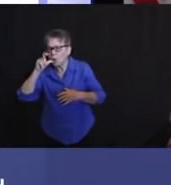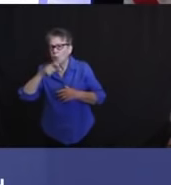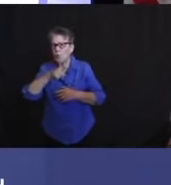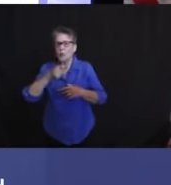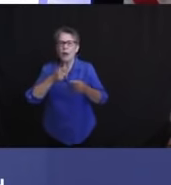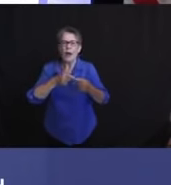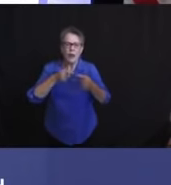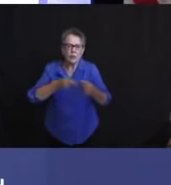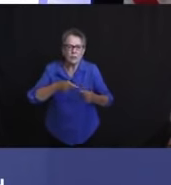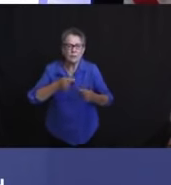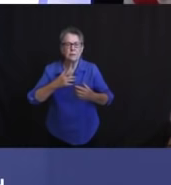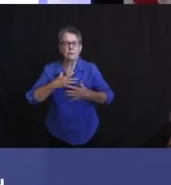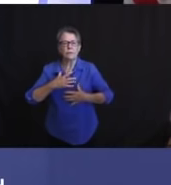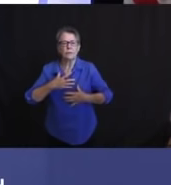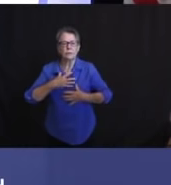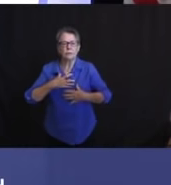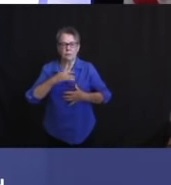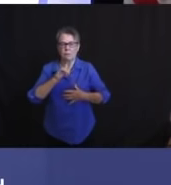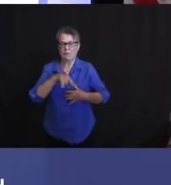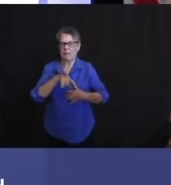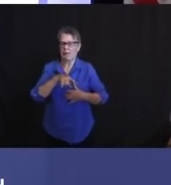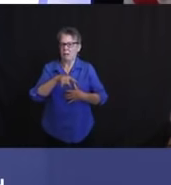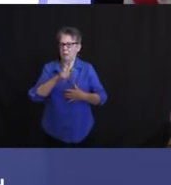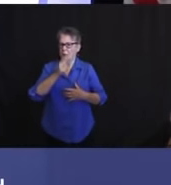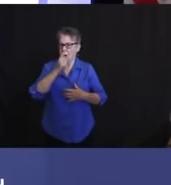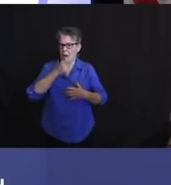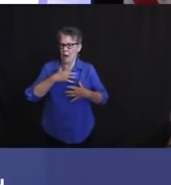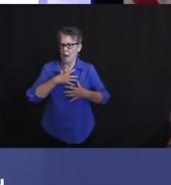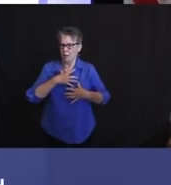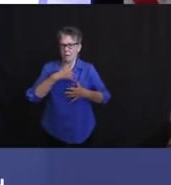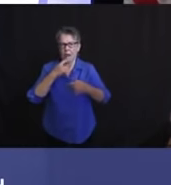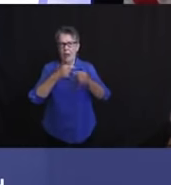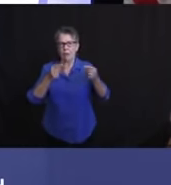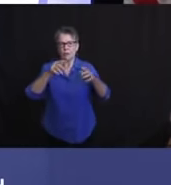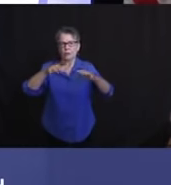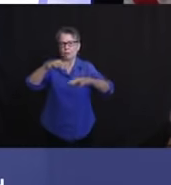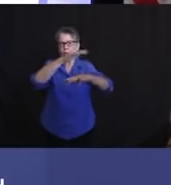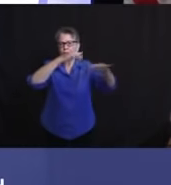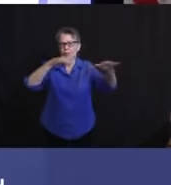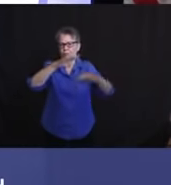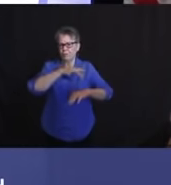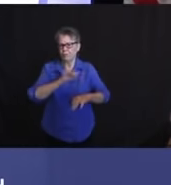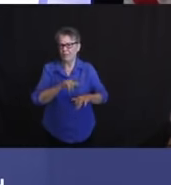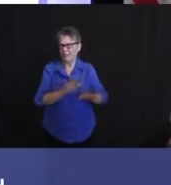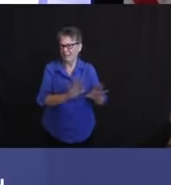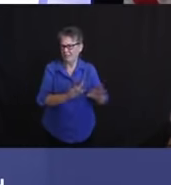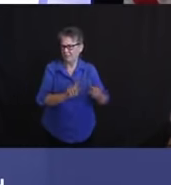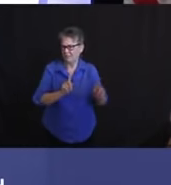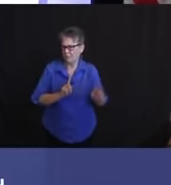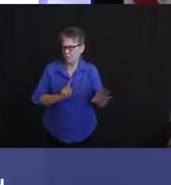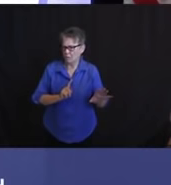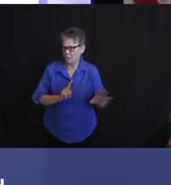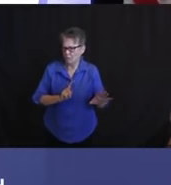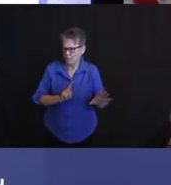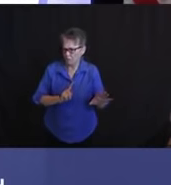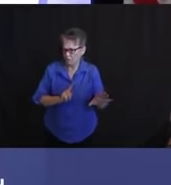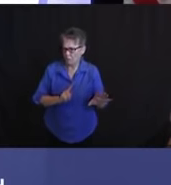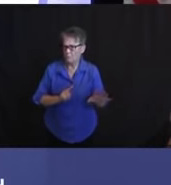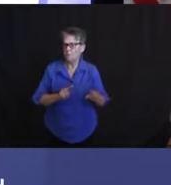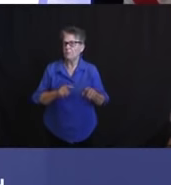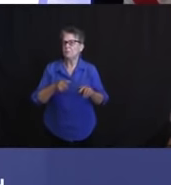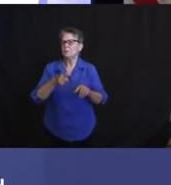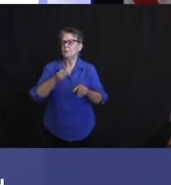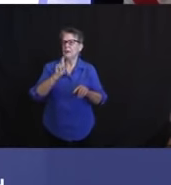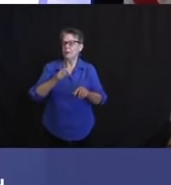very quickly, deteriorating very quickly, they're being more safe in admitting those patients and, taking care